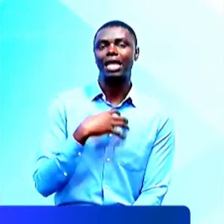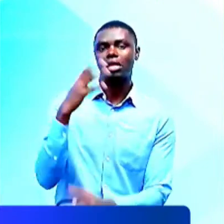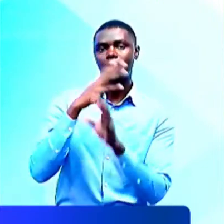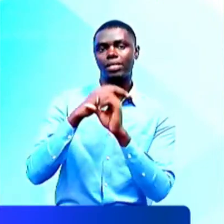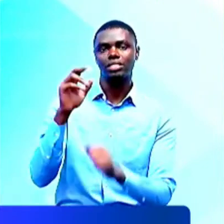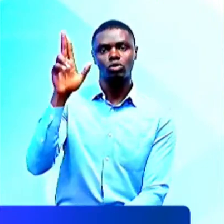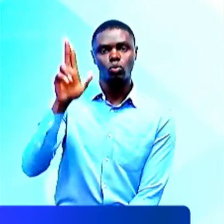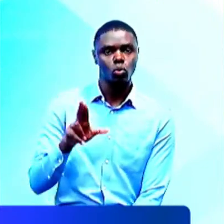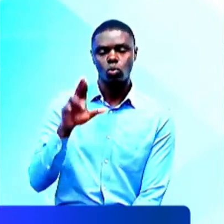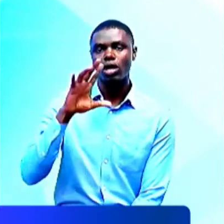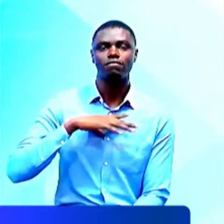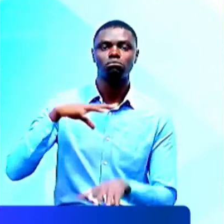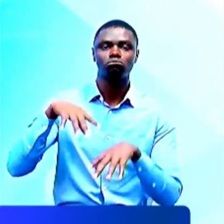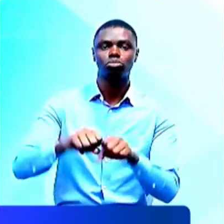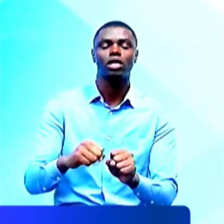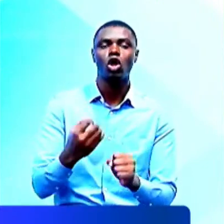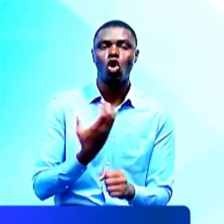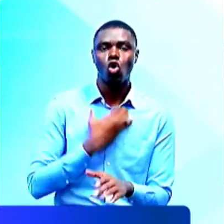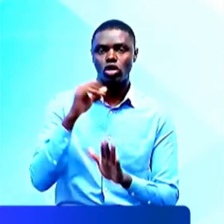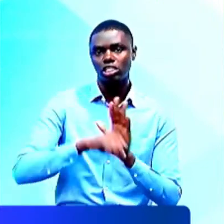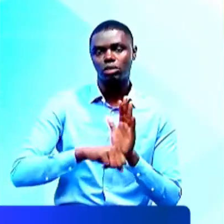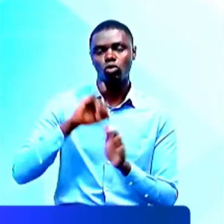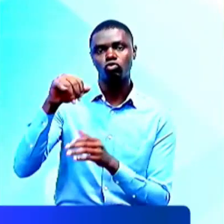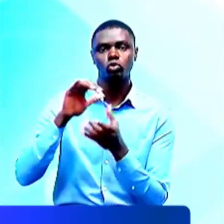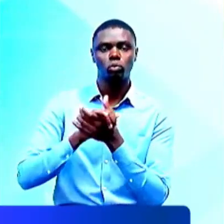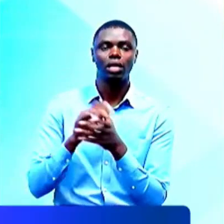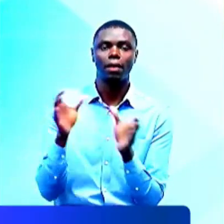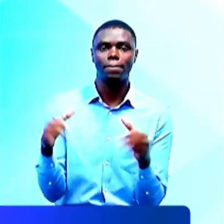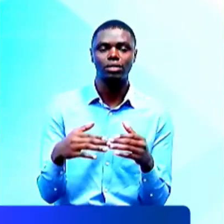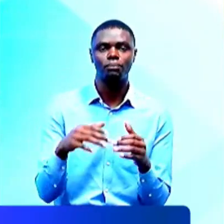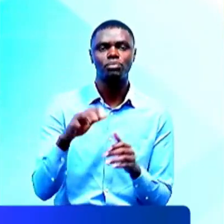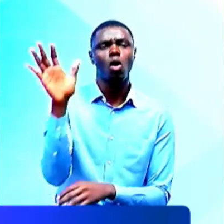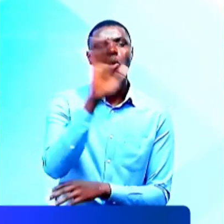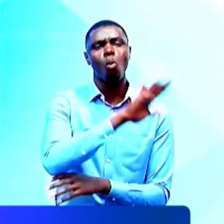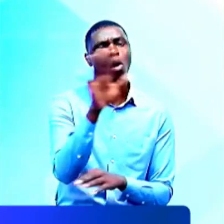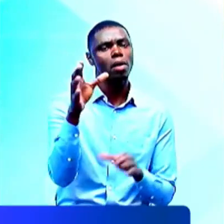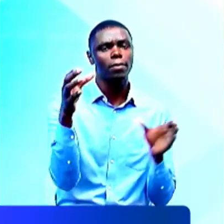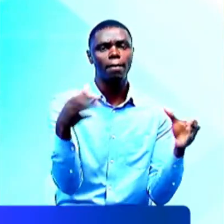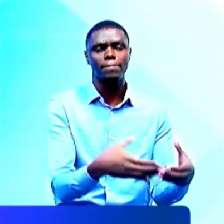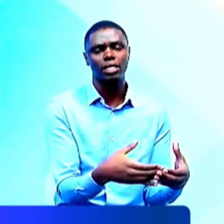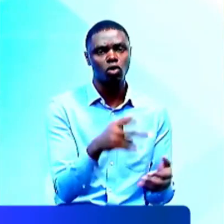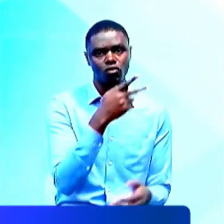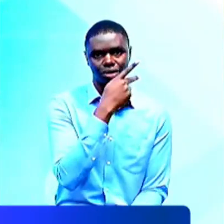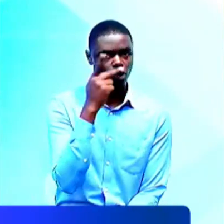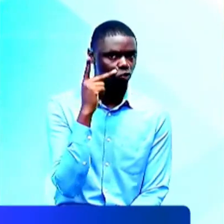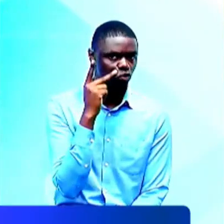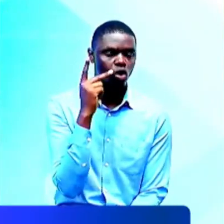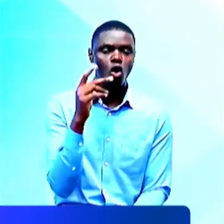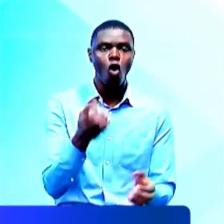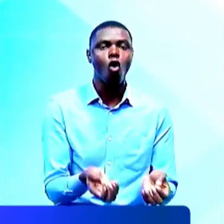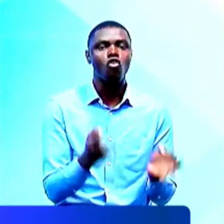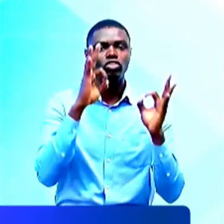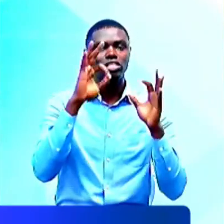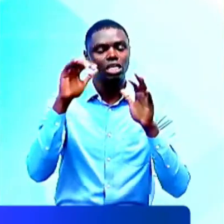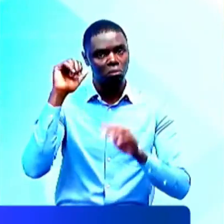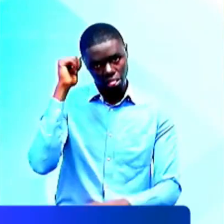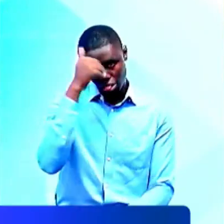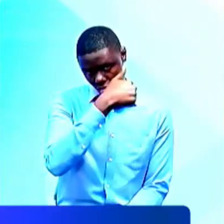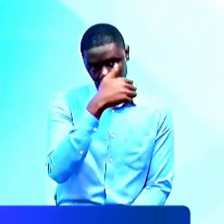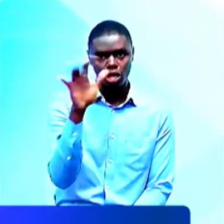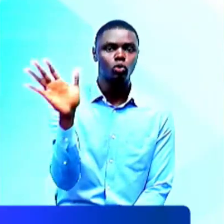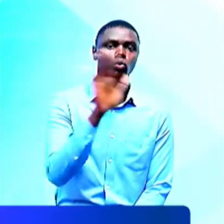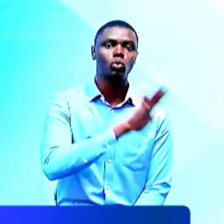has reclaimed ownership of Jubilee Party as a Wiper Democratic Movement of Kalonzo Musyoka officially rebranded to